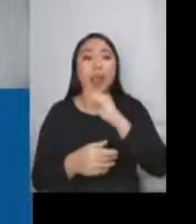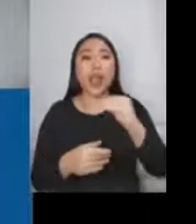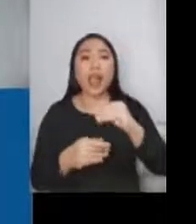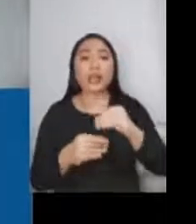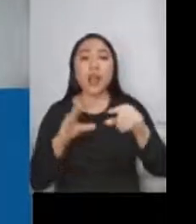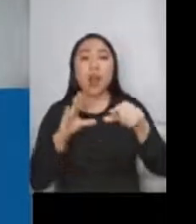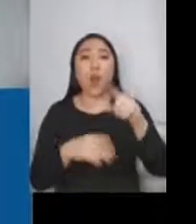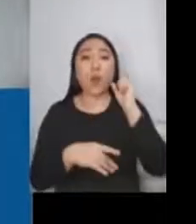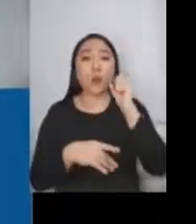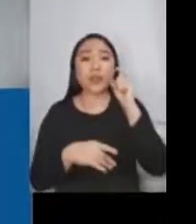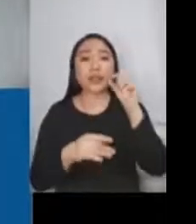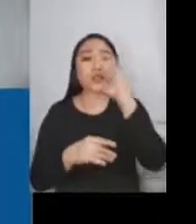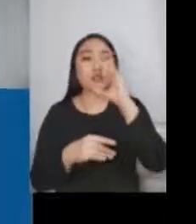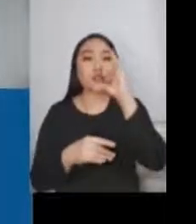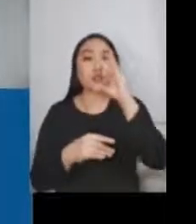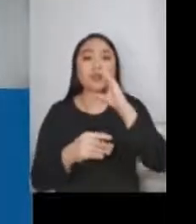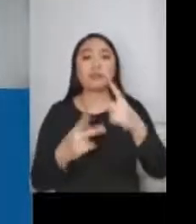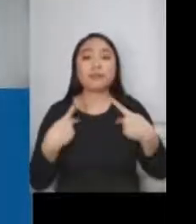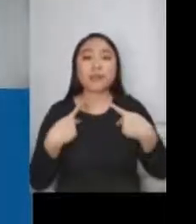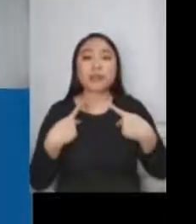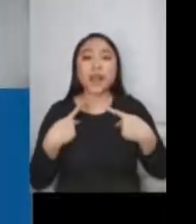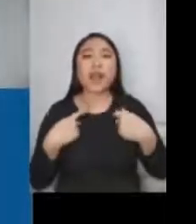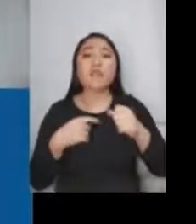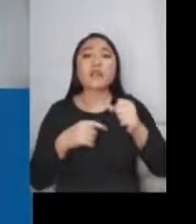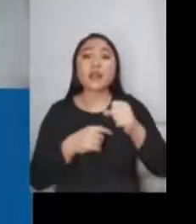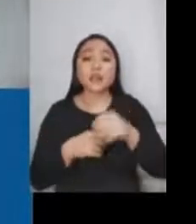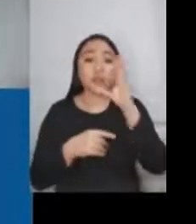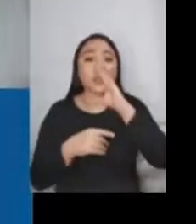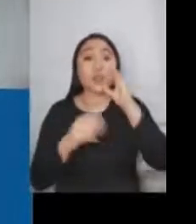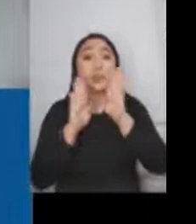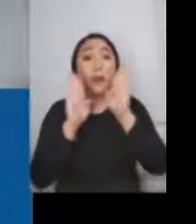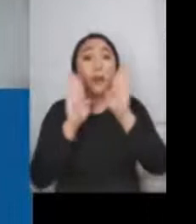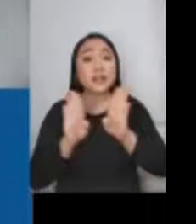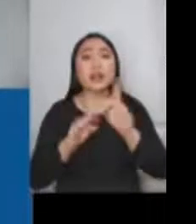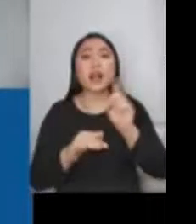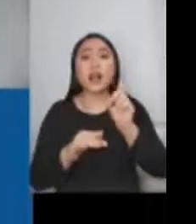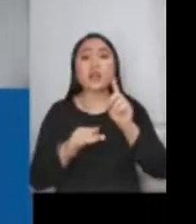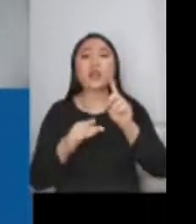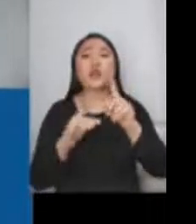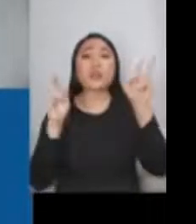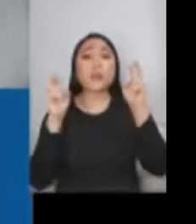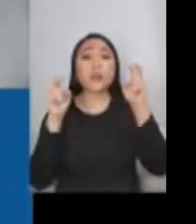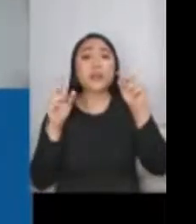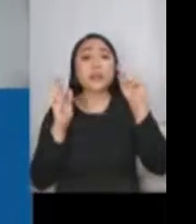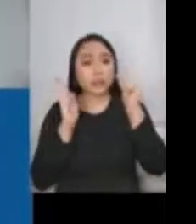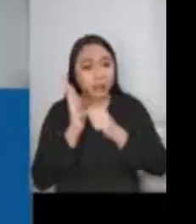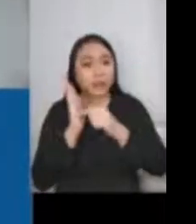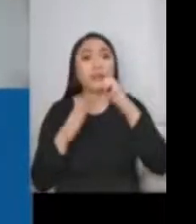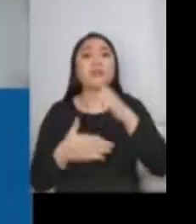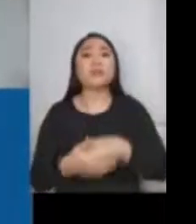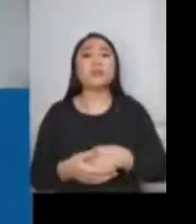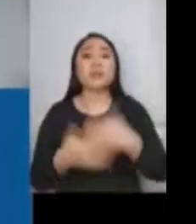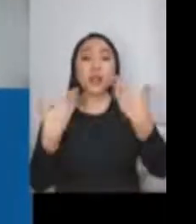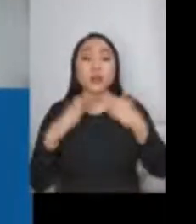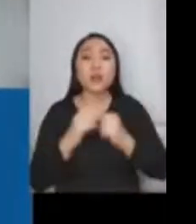and the quick search. Okay, so this is where the search box is. You key in your topic, and